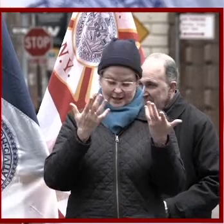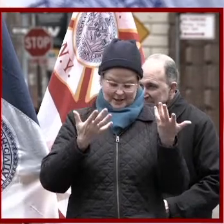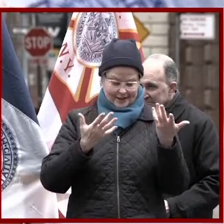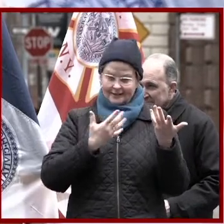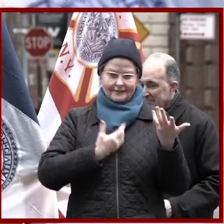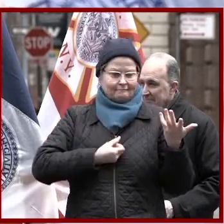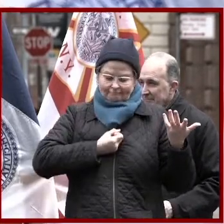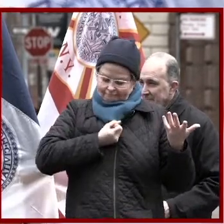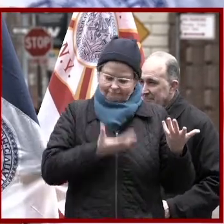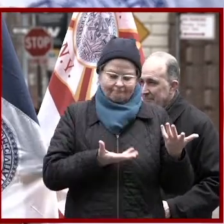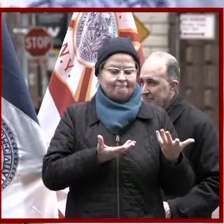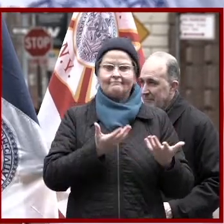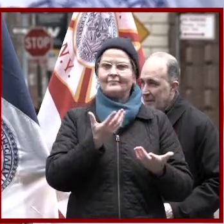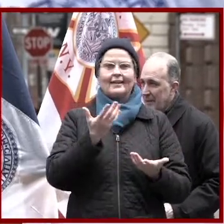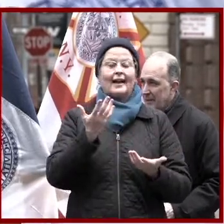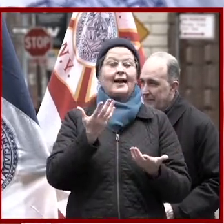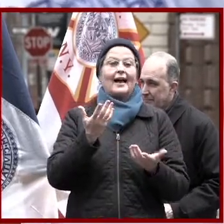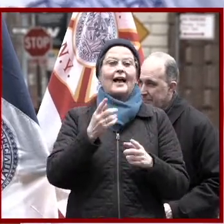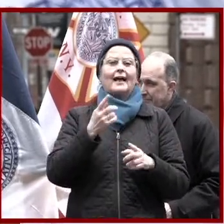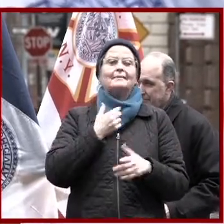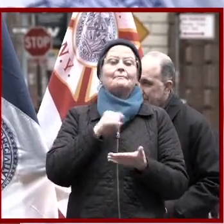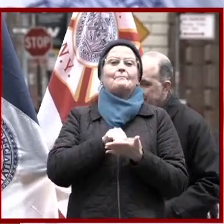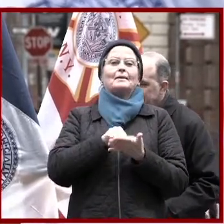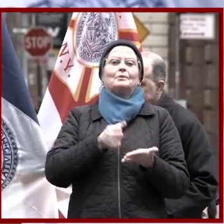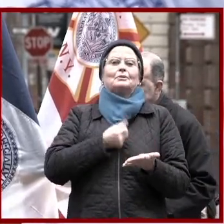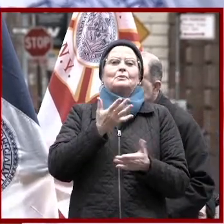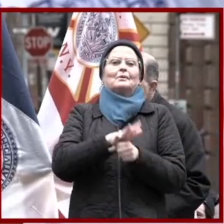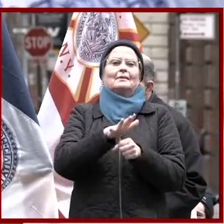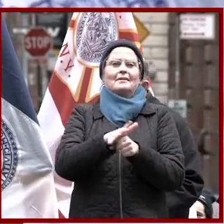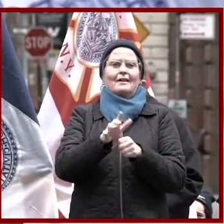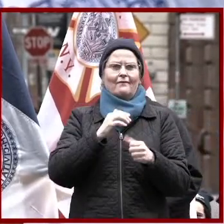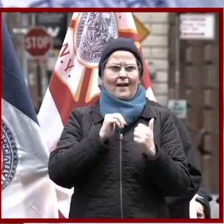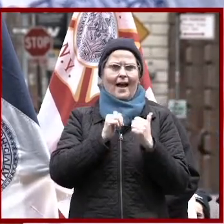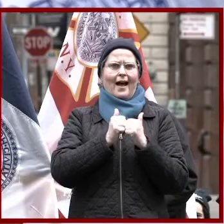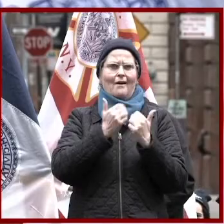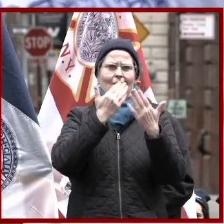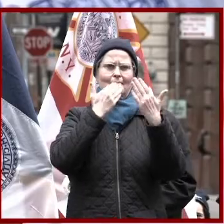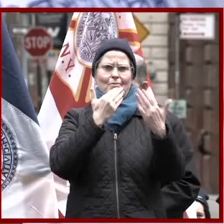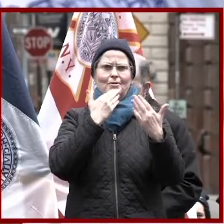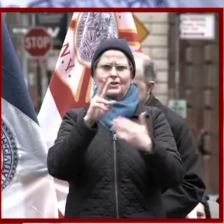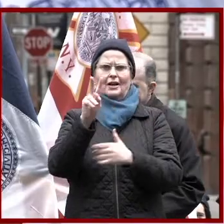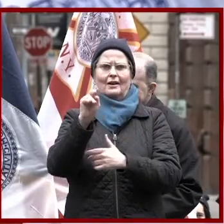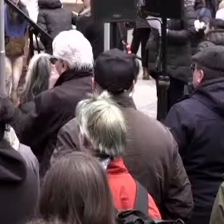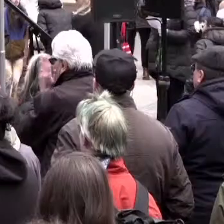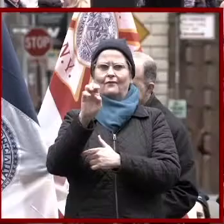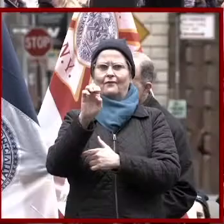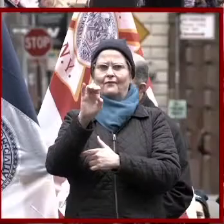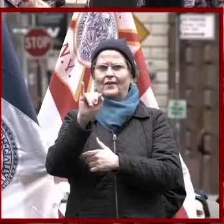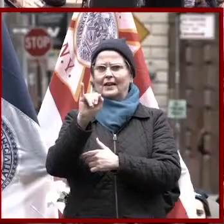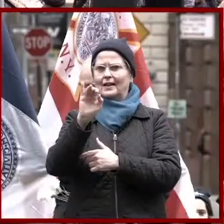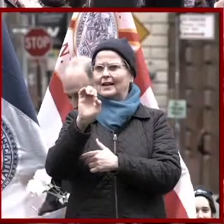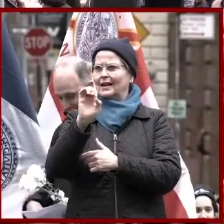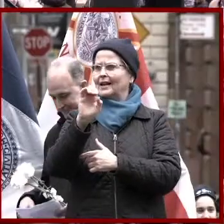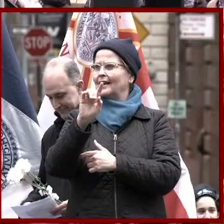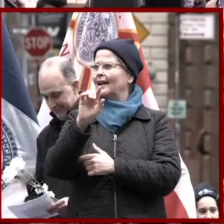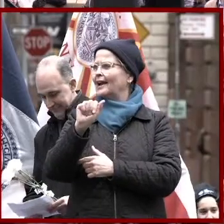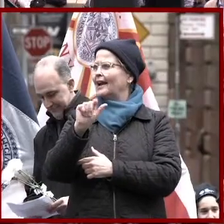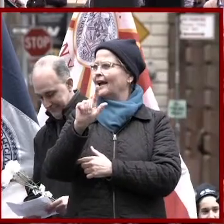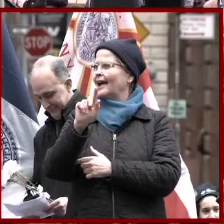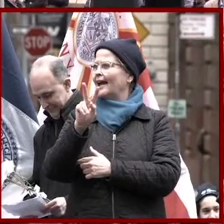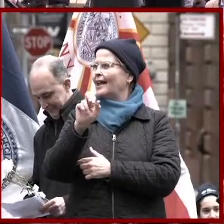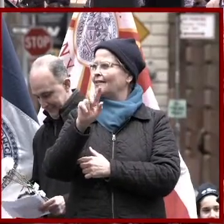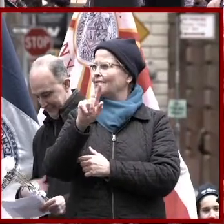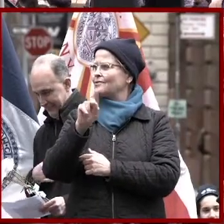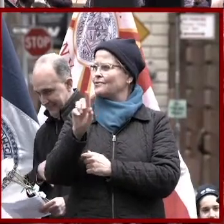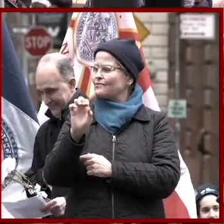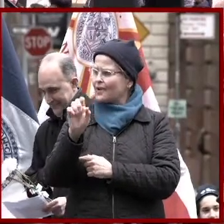feeling sufficiently enough to thank Vinny Alvarez. So please give him a wonderful round of applause for his contribution, not